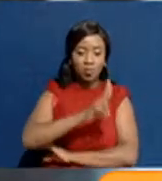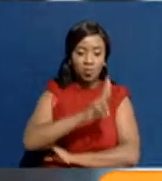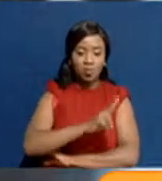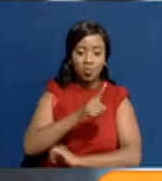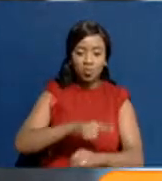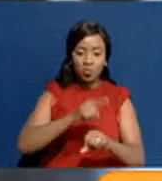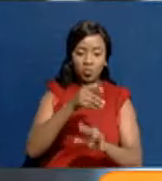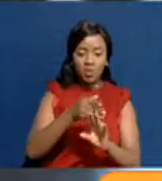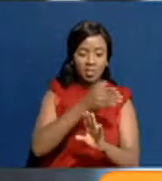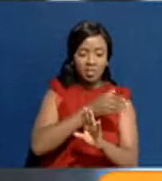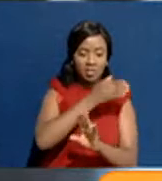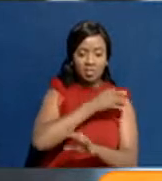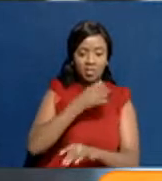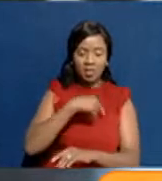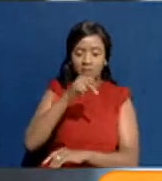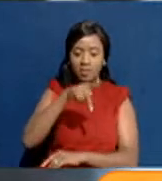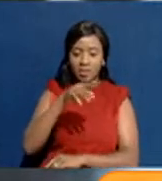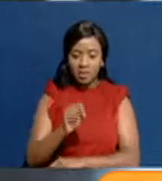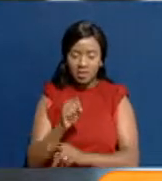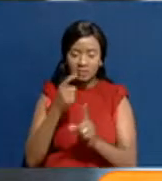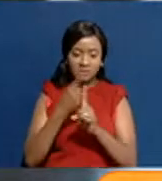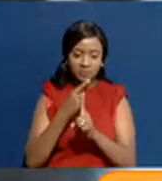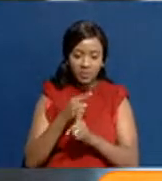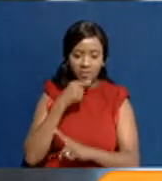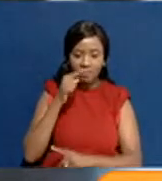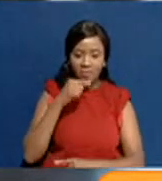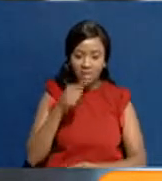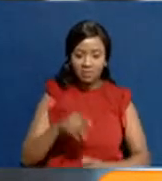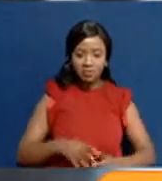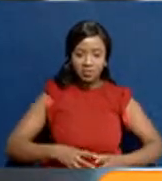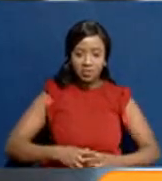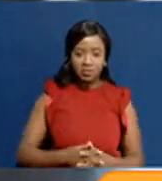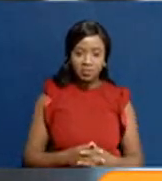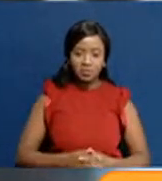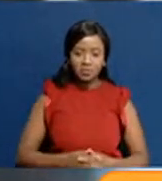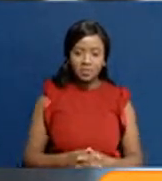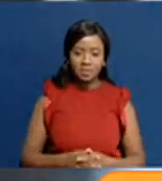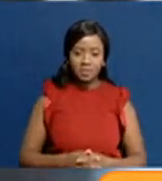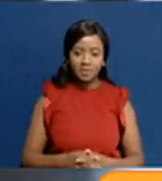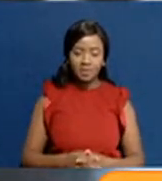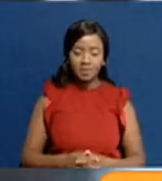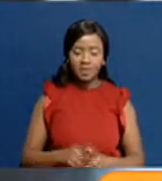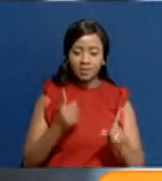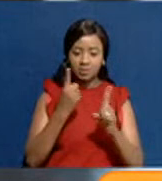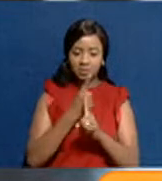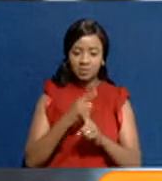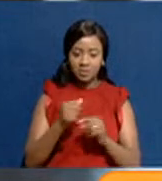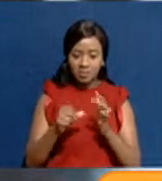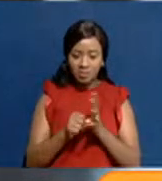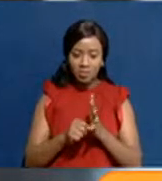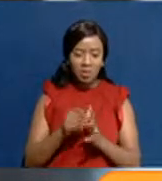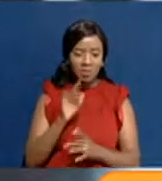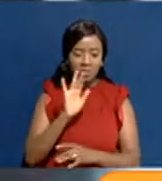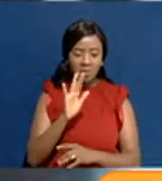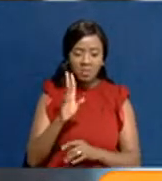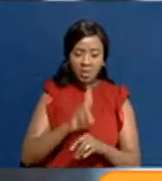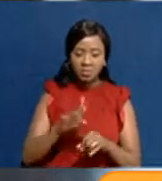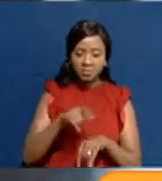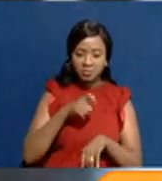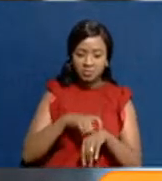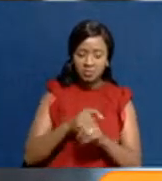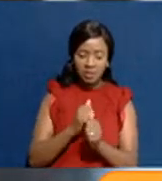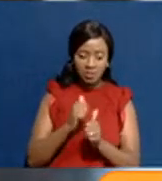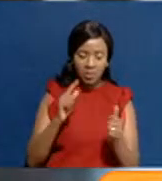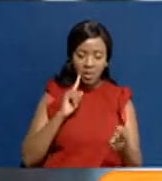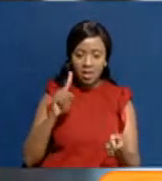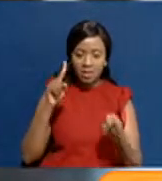cabinet secretaries or principal secretaries that are mentioned adversely in different scandals, he would take his time up until